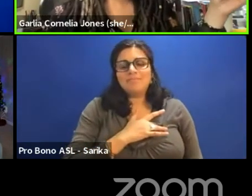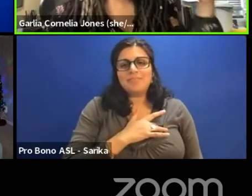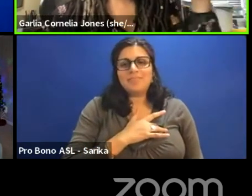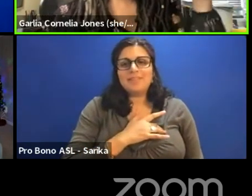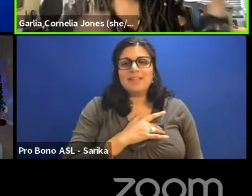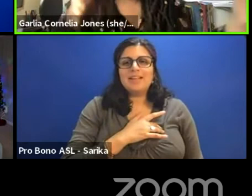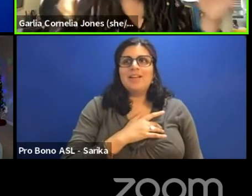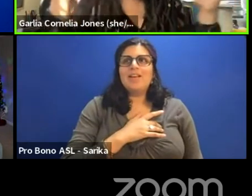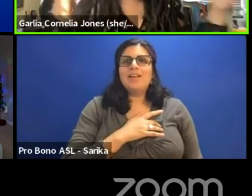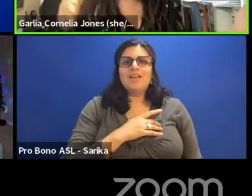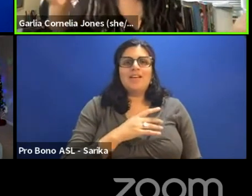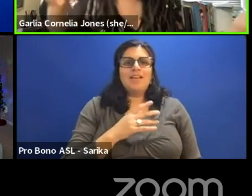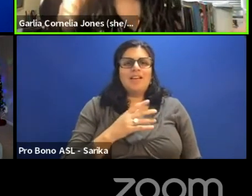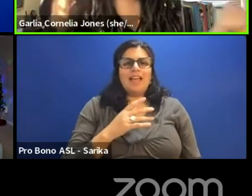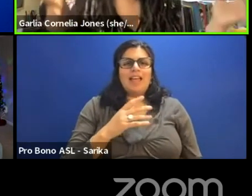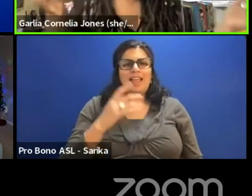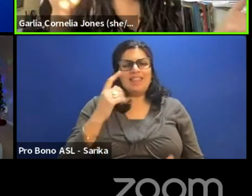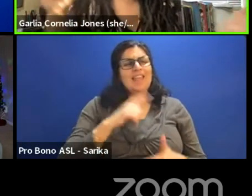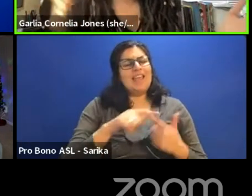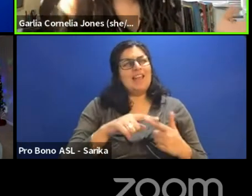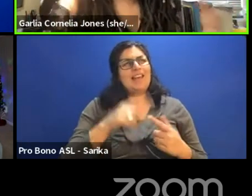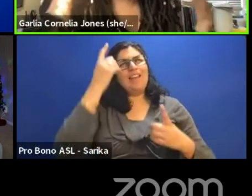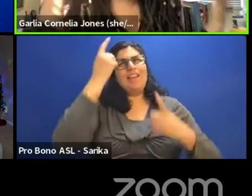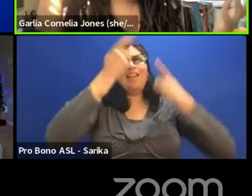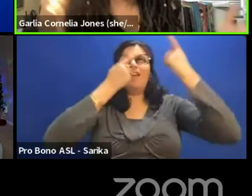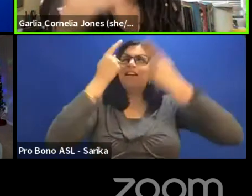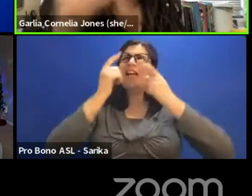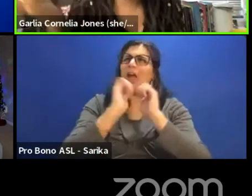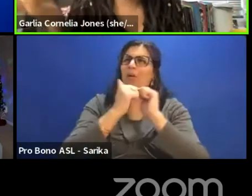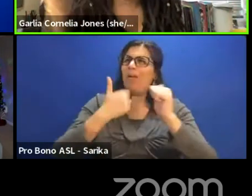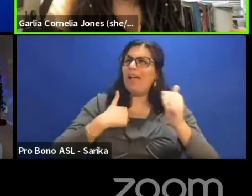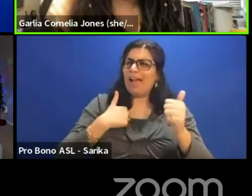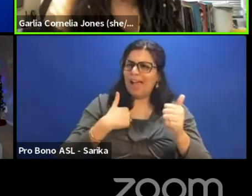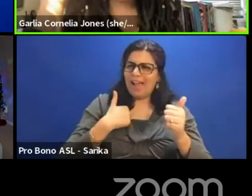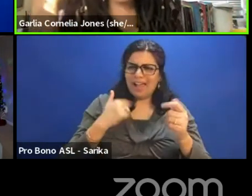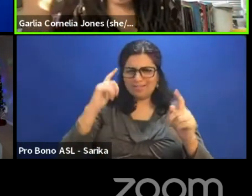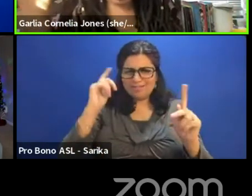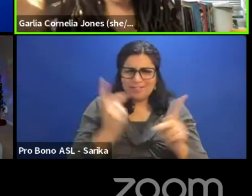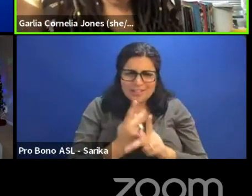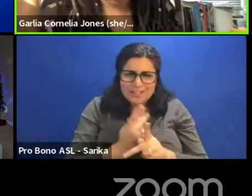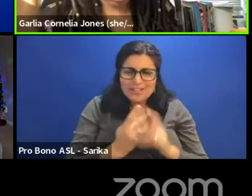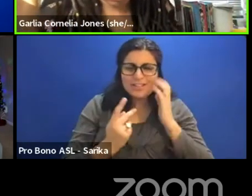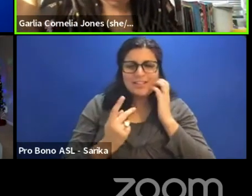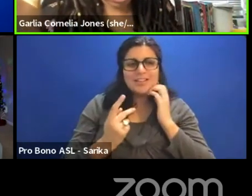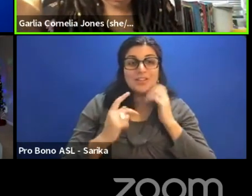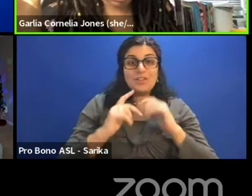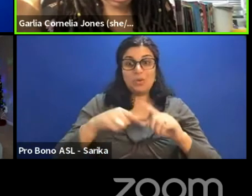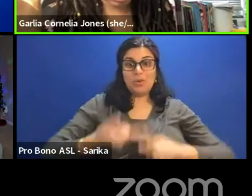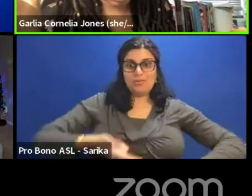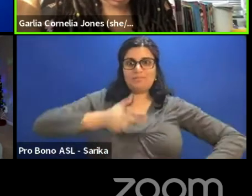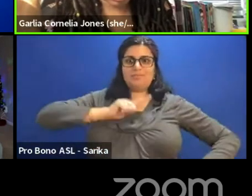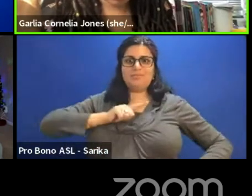just always seeing that and always thinking, how am I going to figure this out? Right. And so then when I did have children in